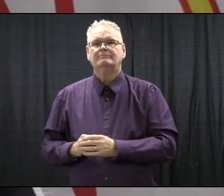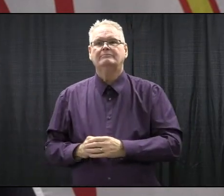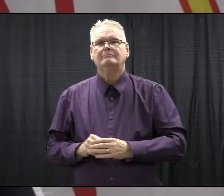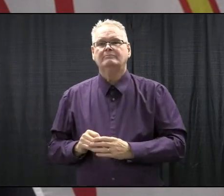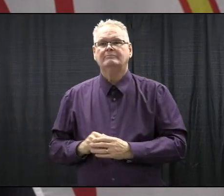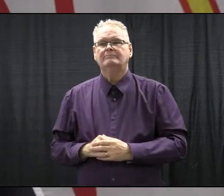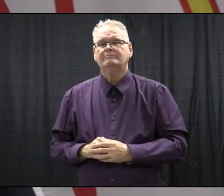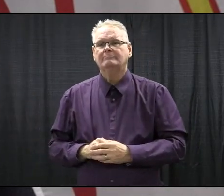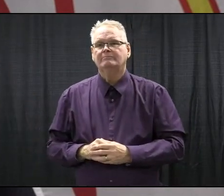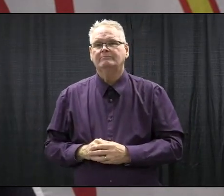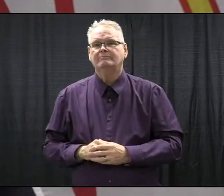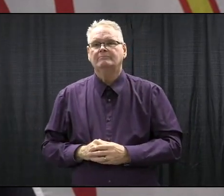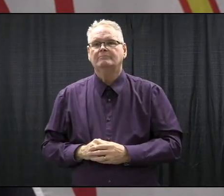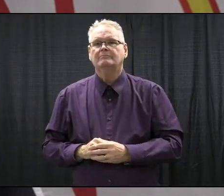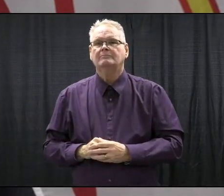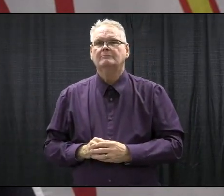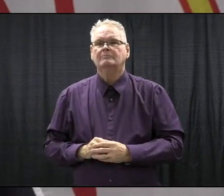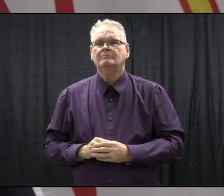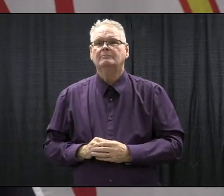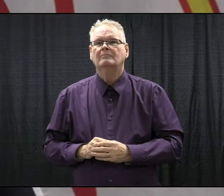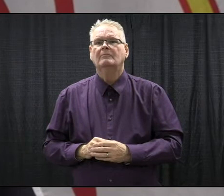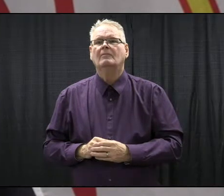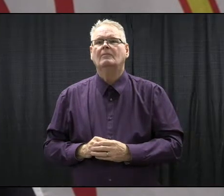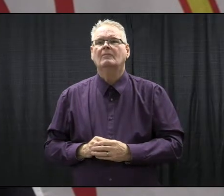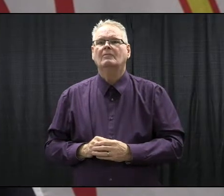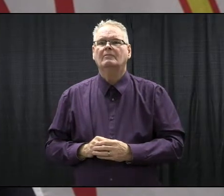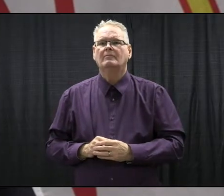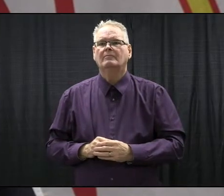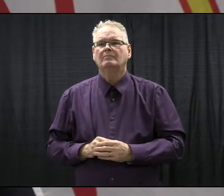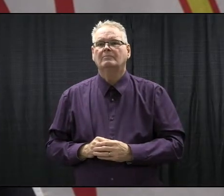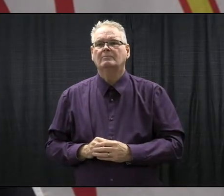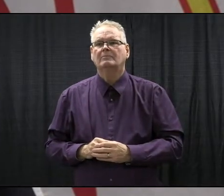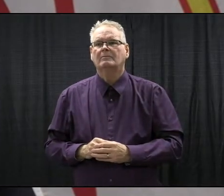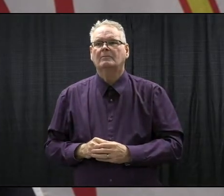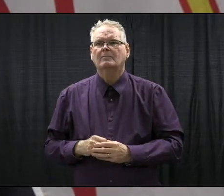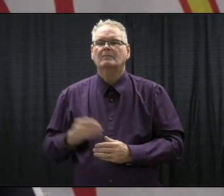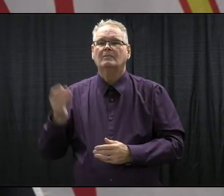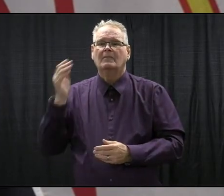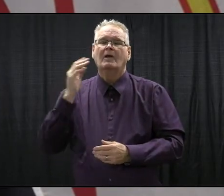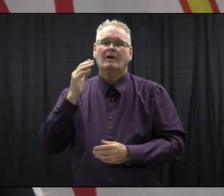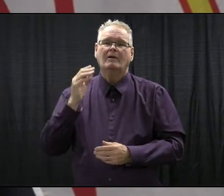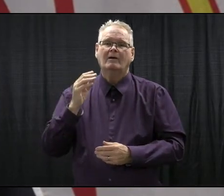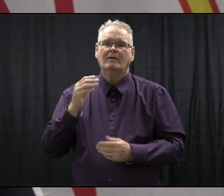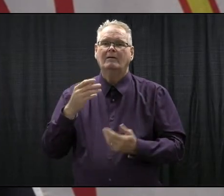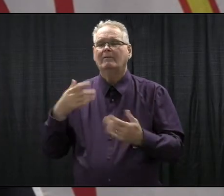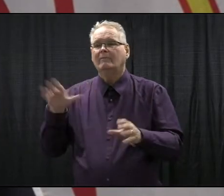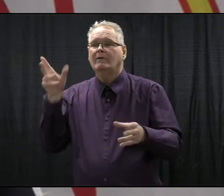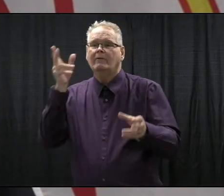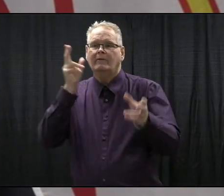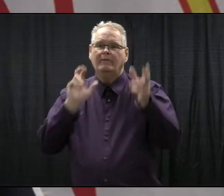at this point, there are conversations. I know there are conversations that are happening. They are looking at the federal level. They are looking into this,